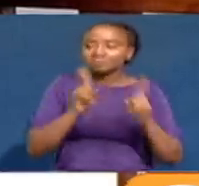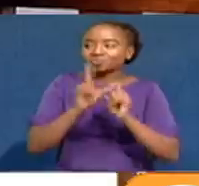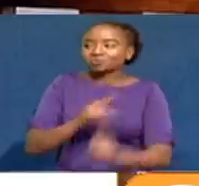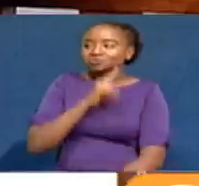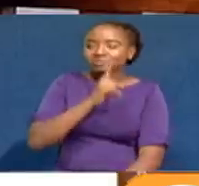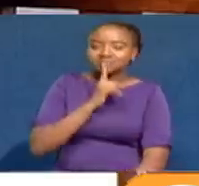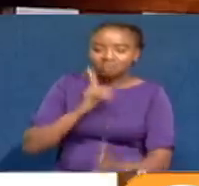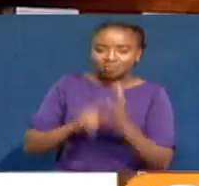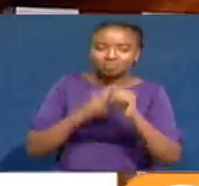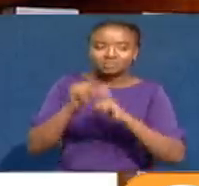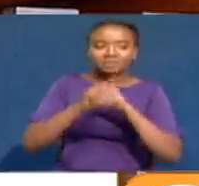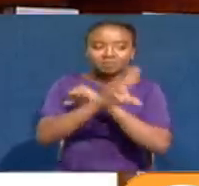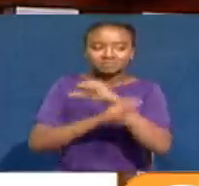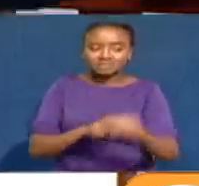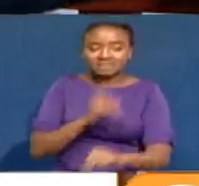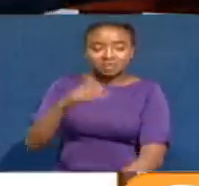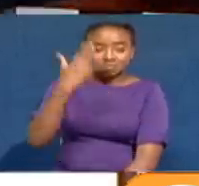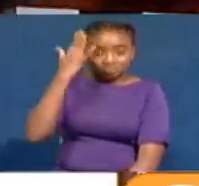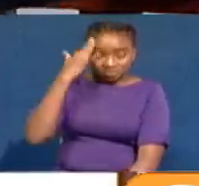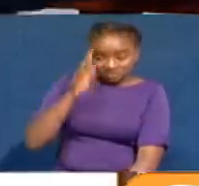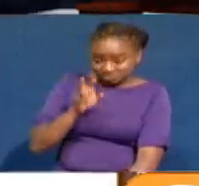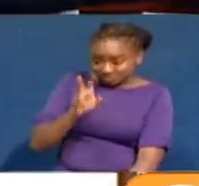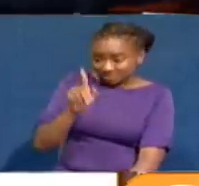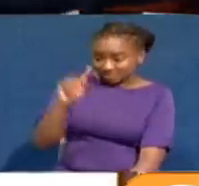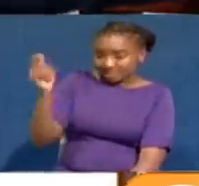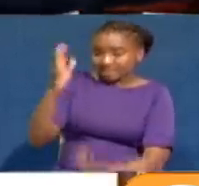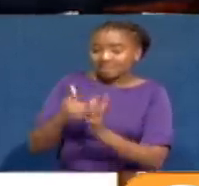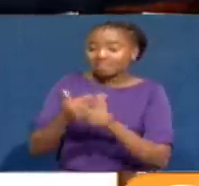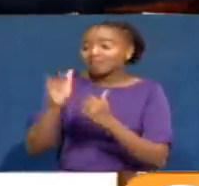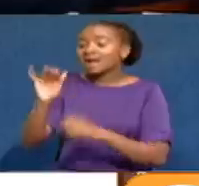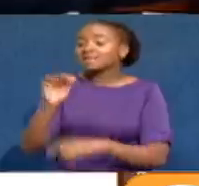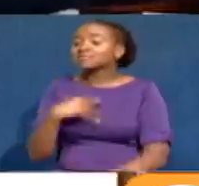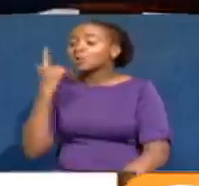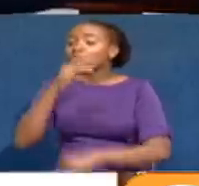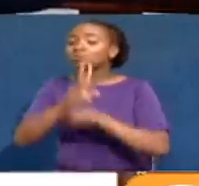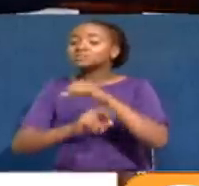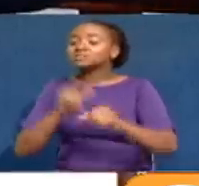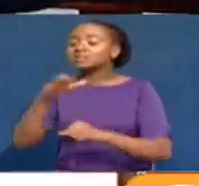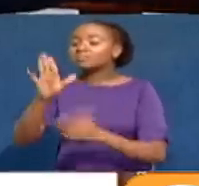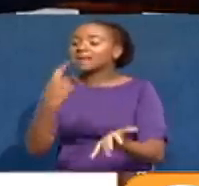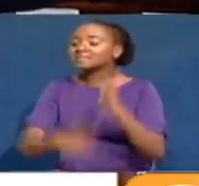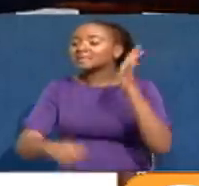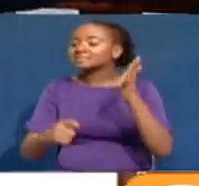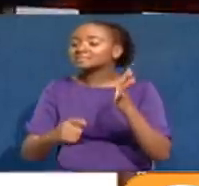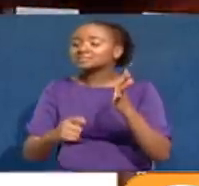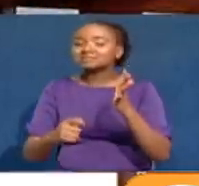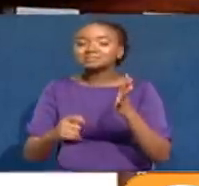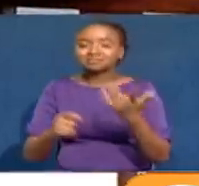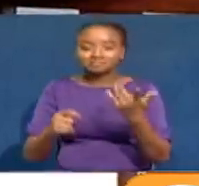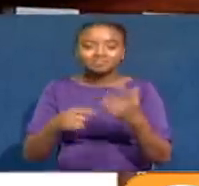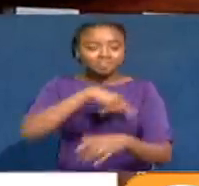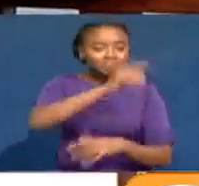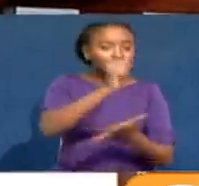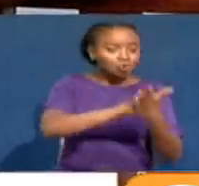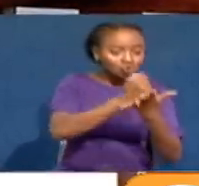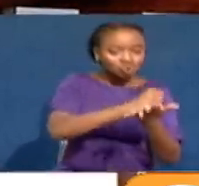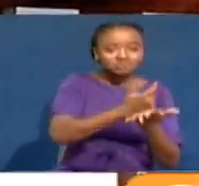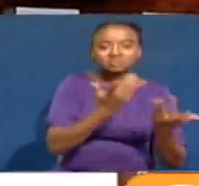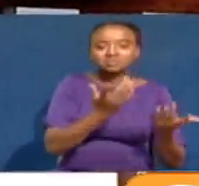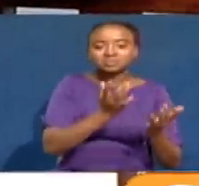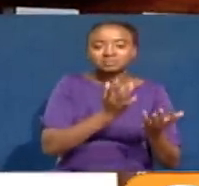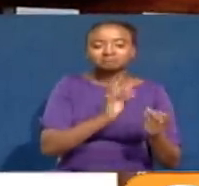stealing, Kenyans, you look at them on the eyes and ask them who has been stealing your taxes. Go to the Auditor and Controller General. Go